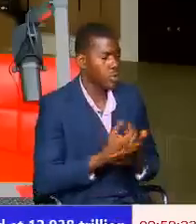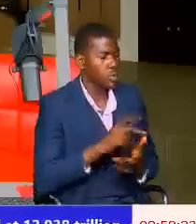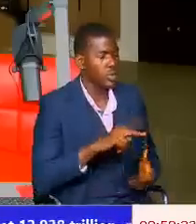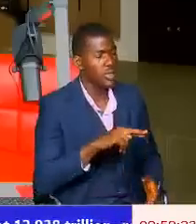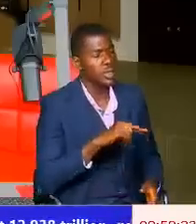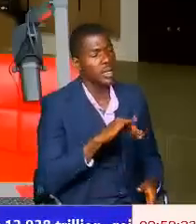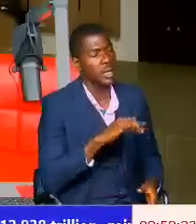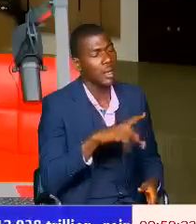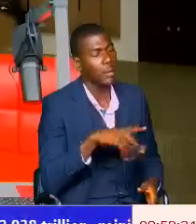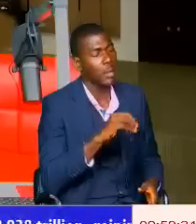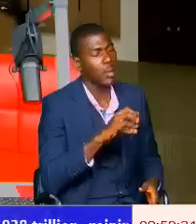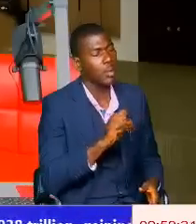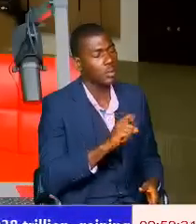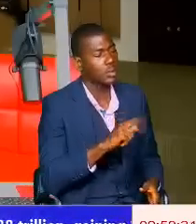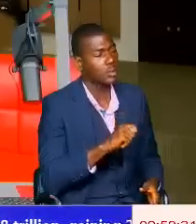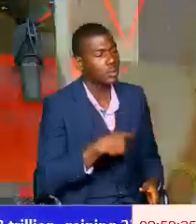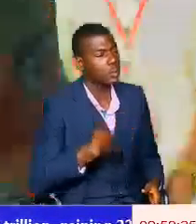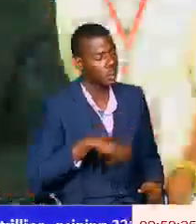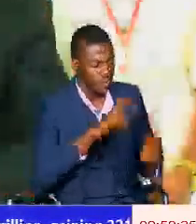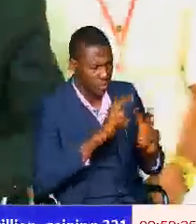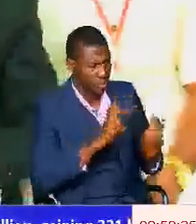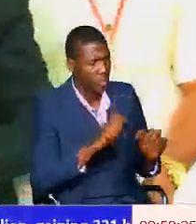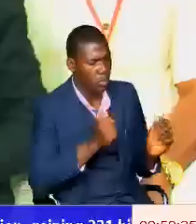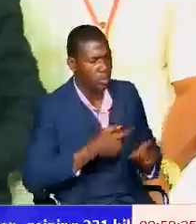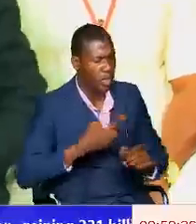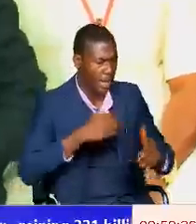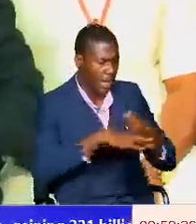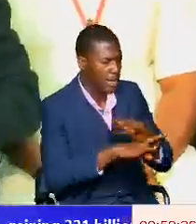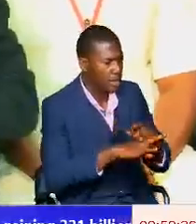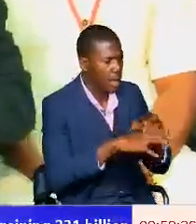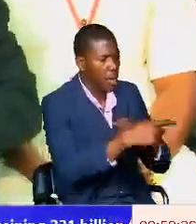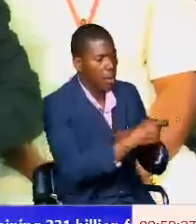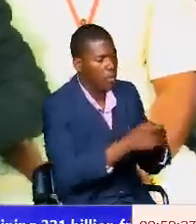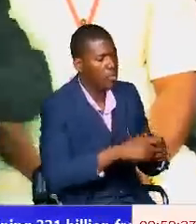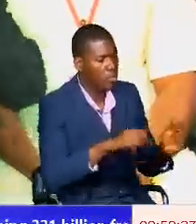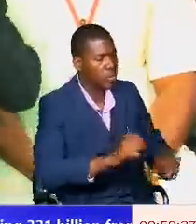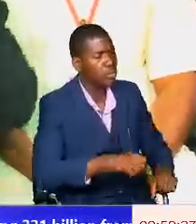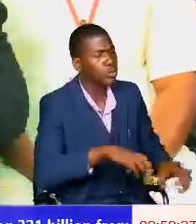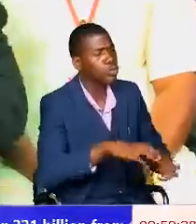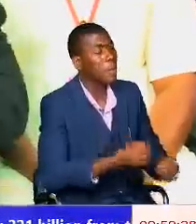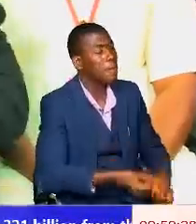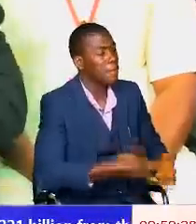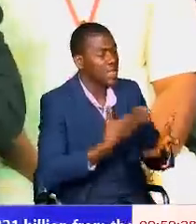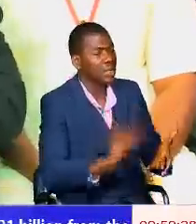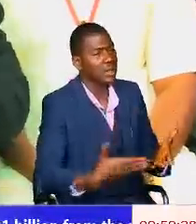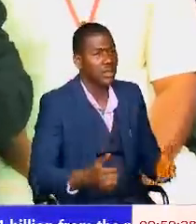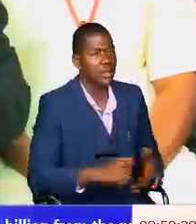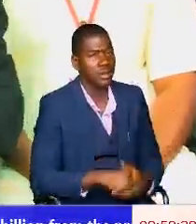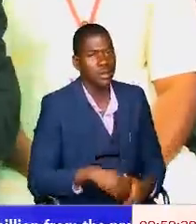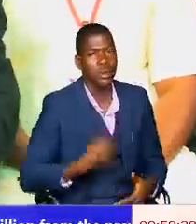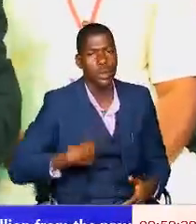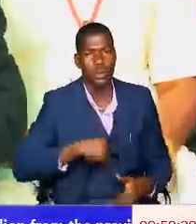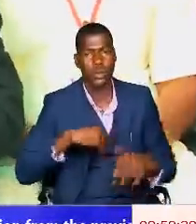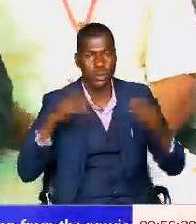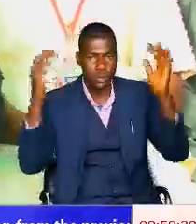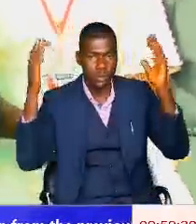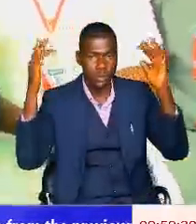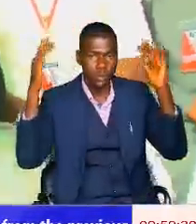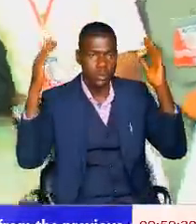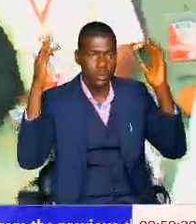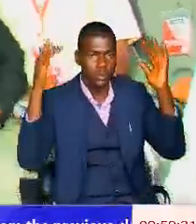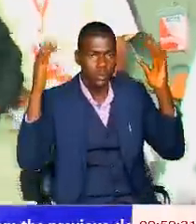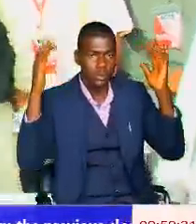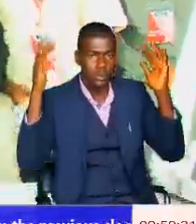now is a NIPOST where you enter a post office and you are able to do so many things at the post office. Let's appreciate them. Yes.